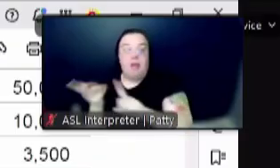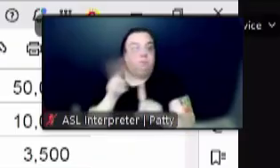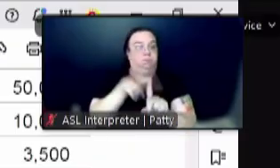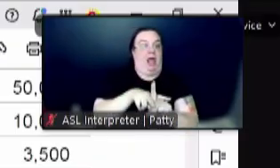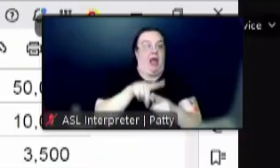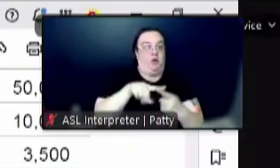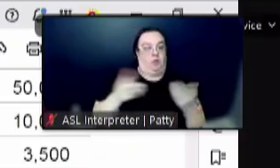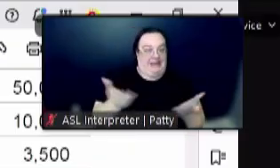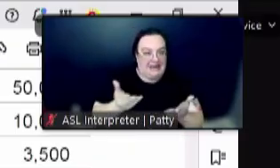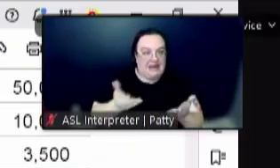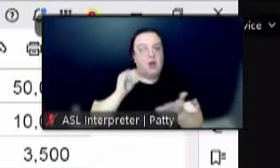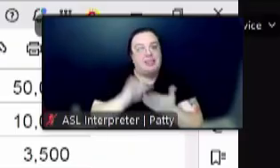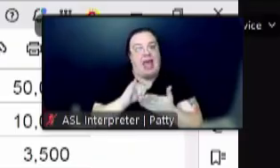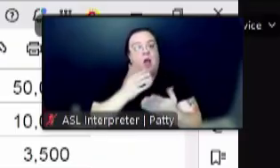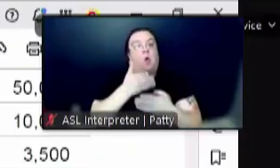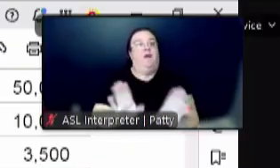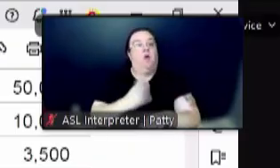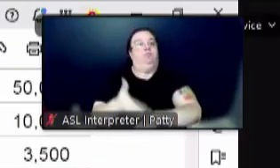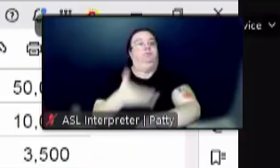town better.